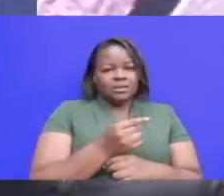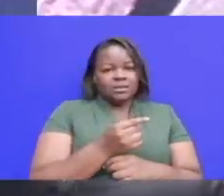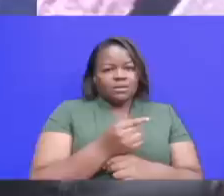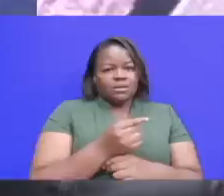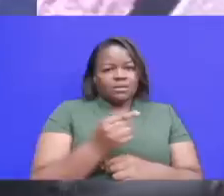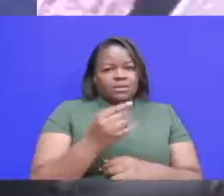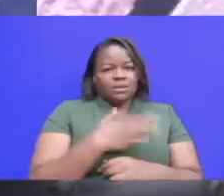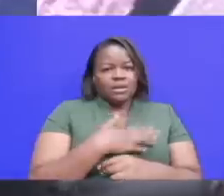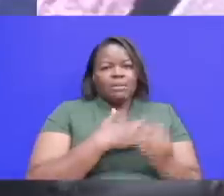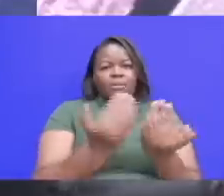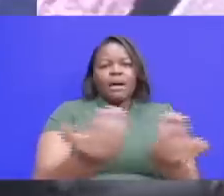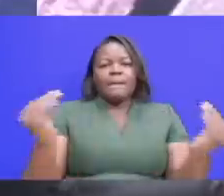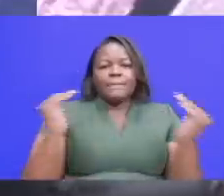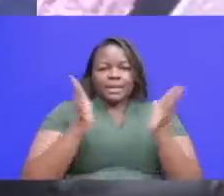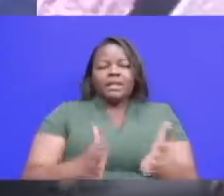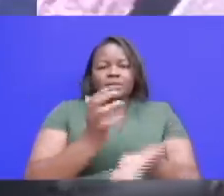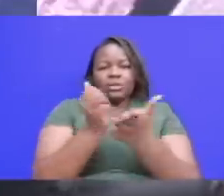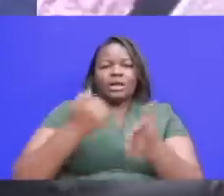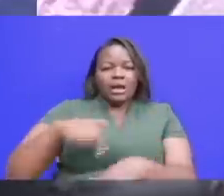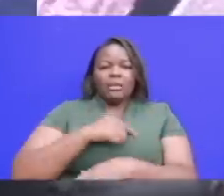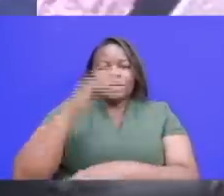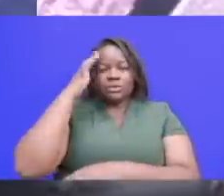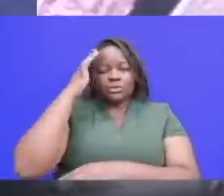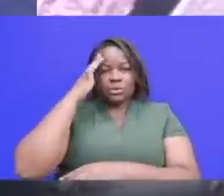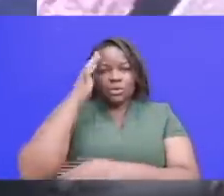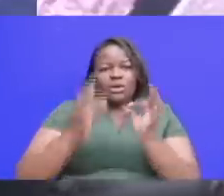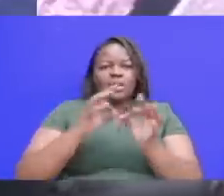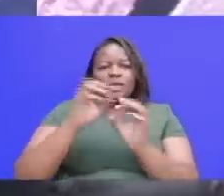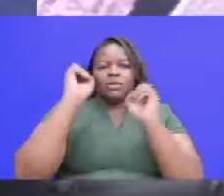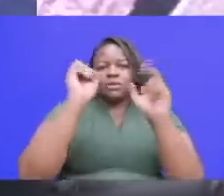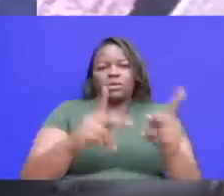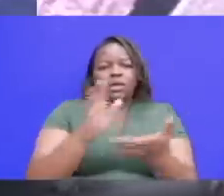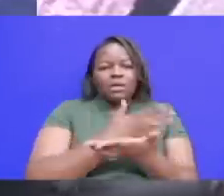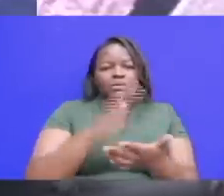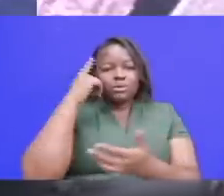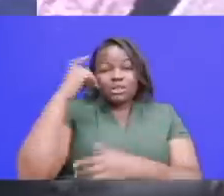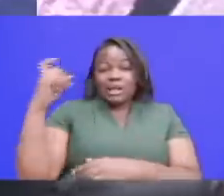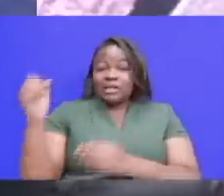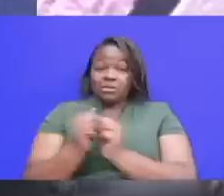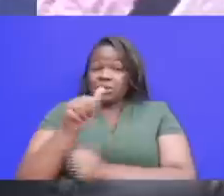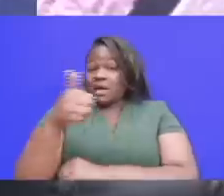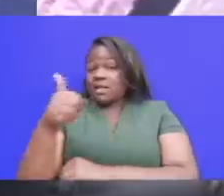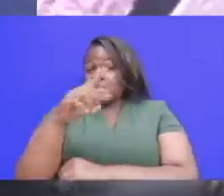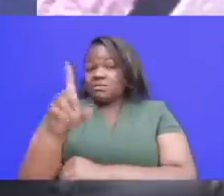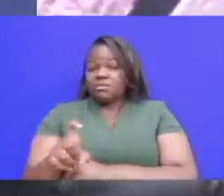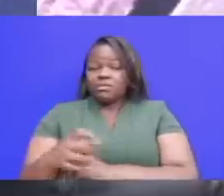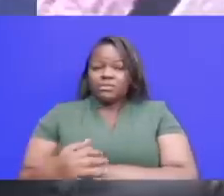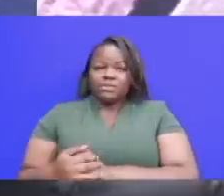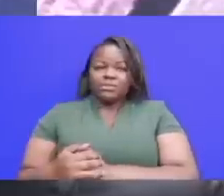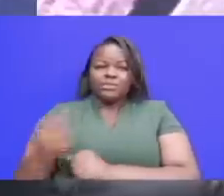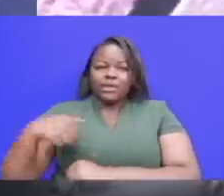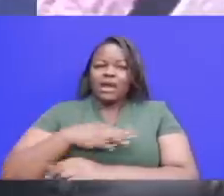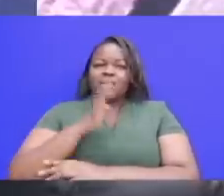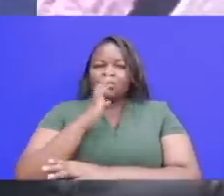my panelists will help us to know, is it okay to share your dream with others? We will